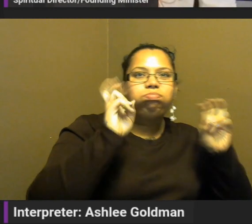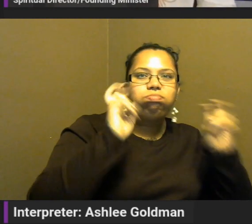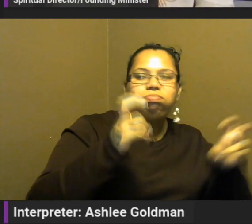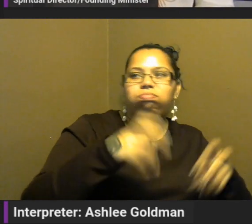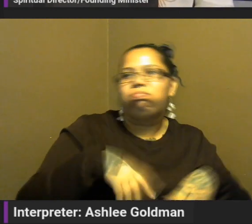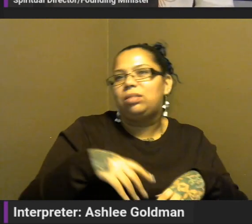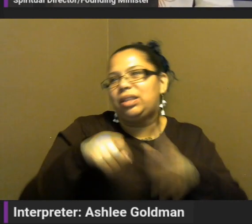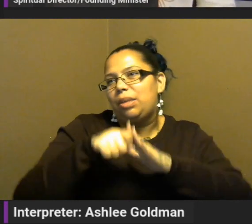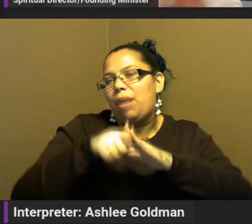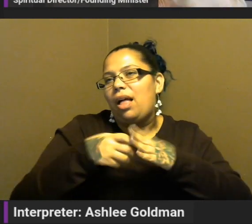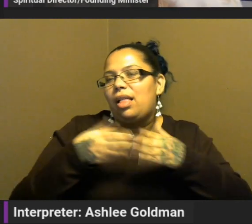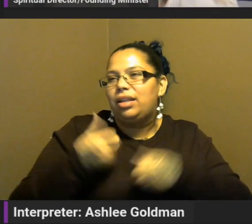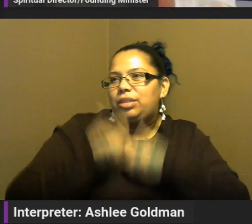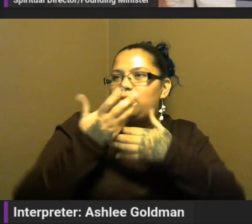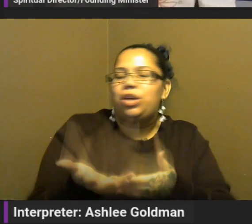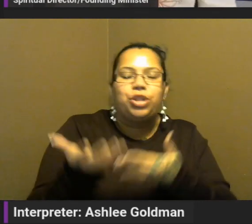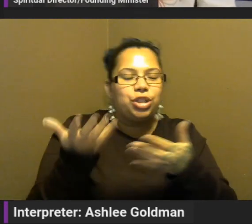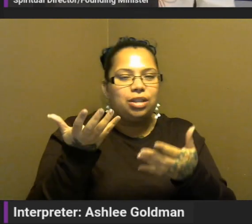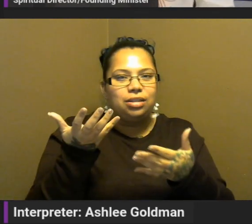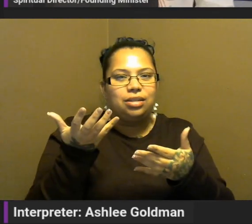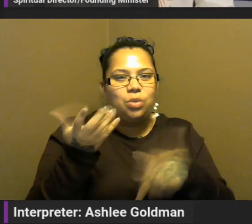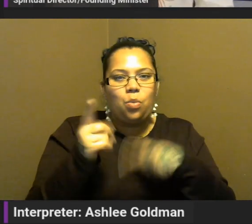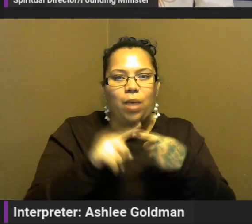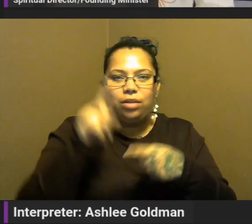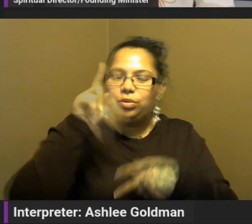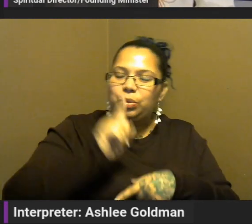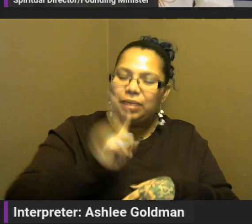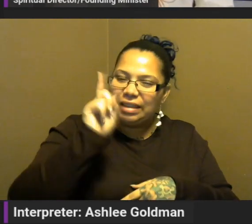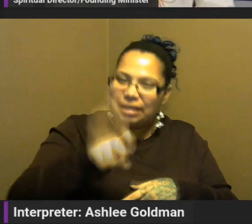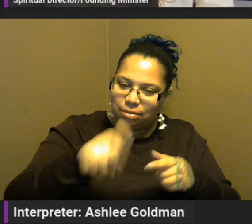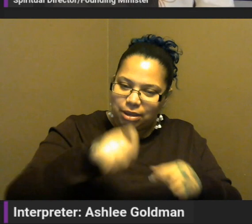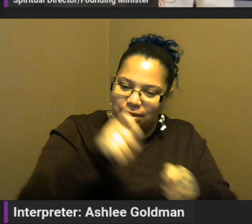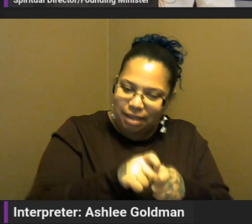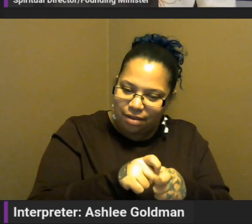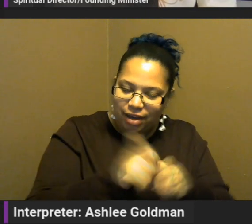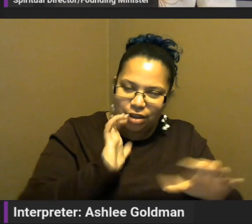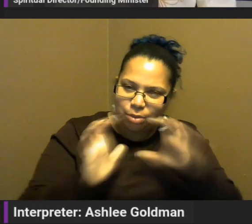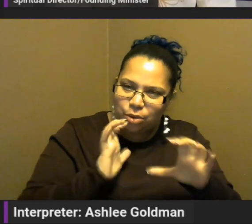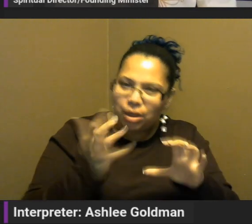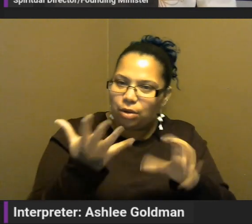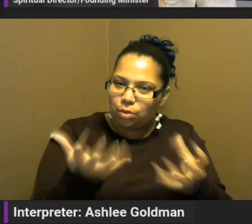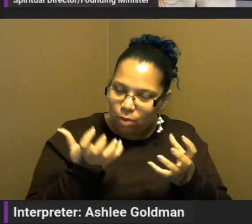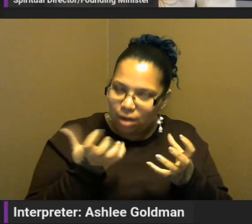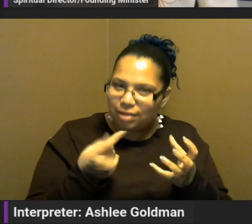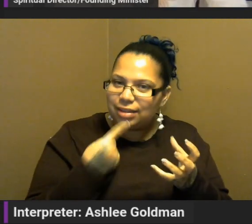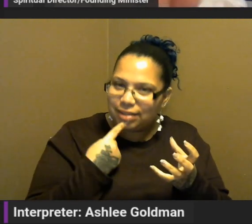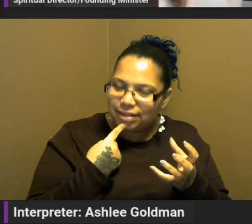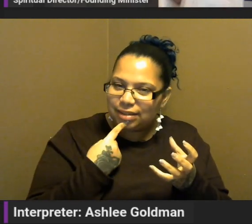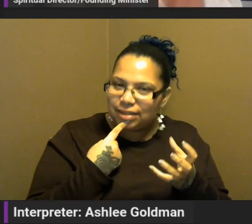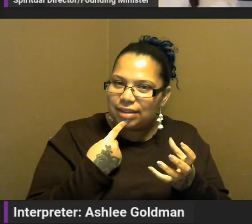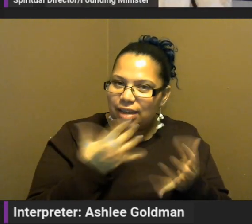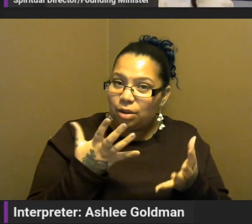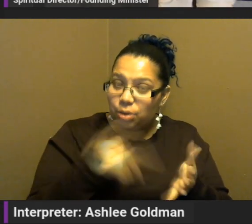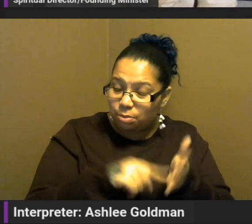the invitation is to be specific. Say what you mean and mean what you say. Now,